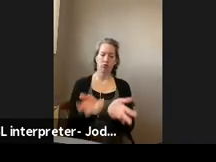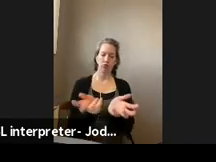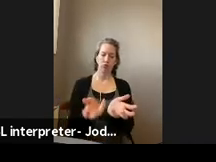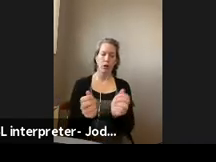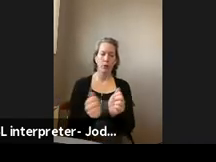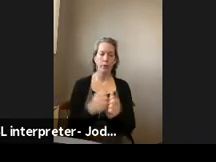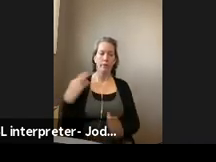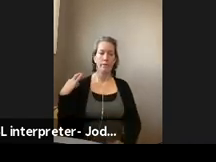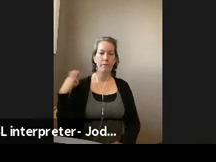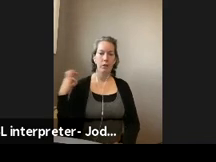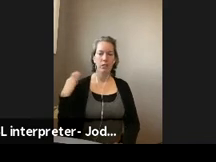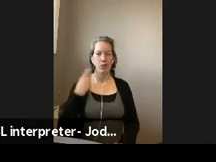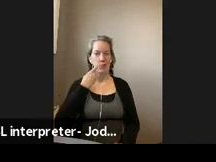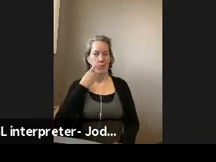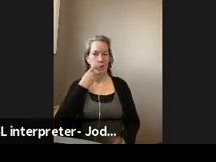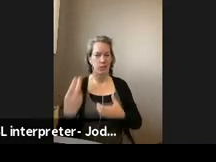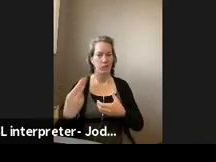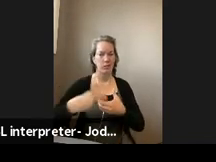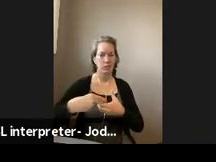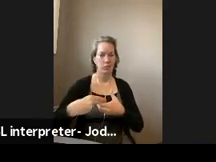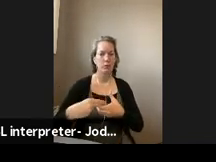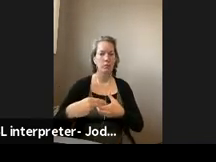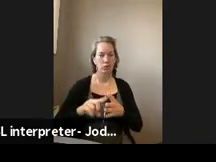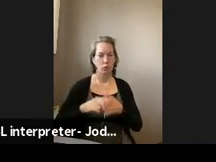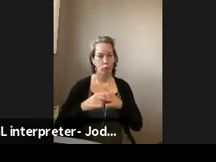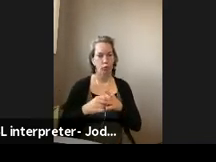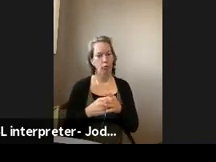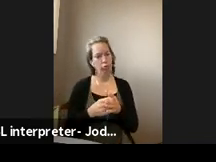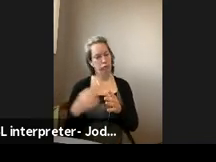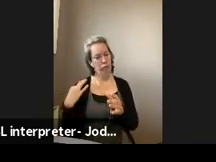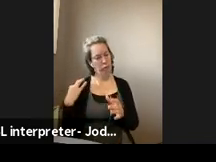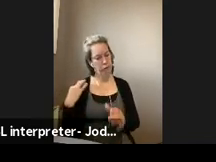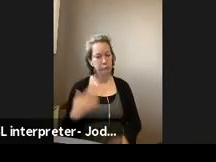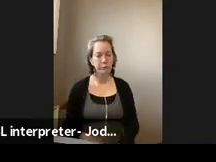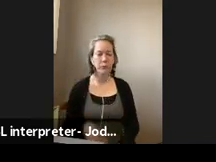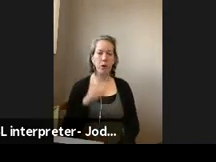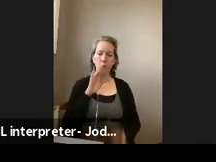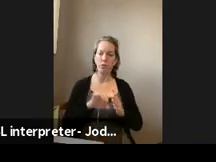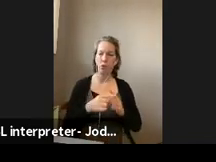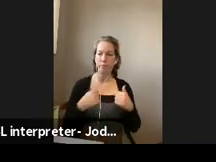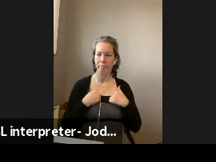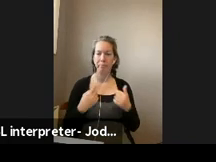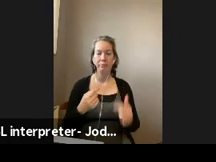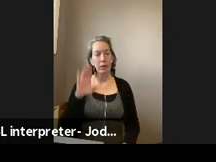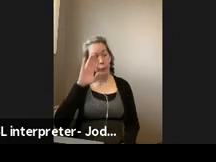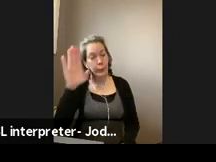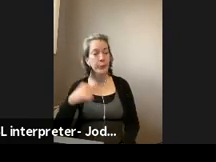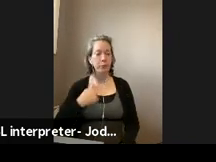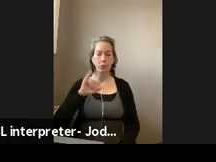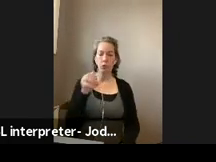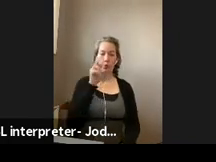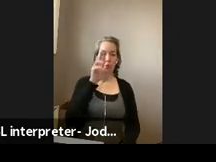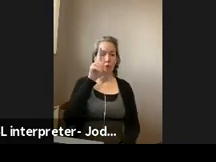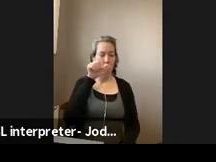I'm gonna start the scene. Hey, I'm Jordan, your new boss.